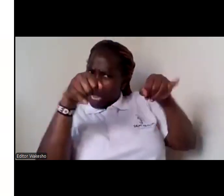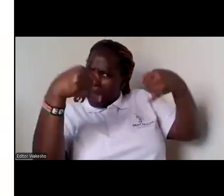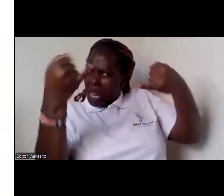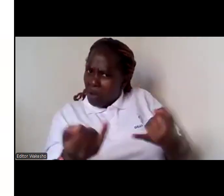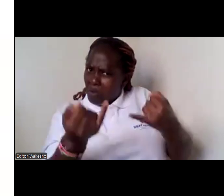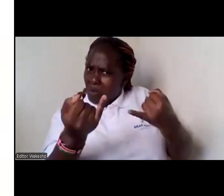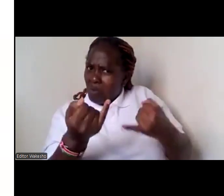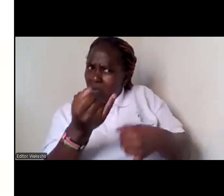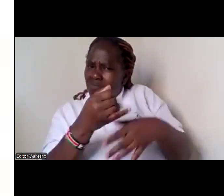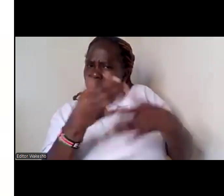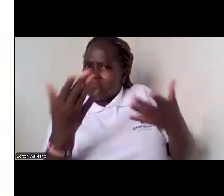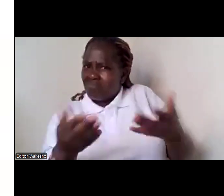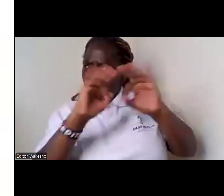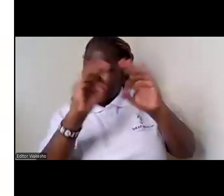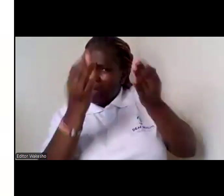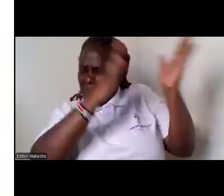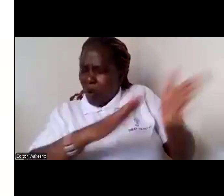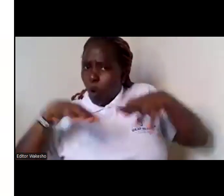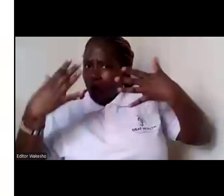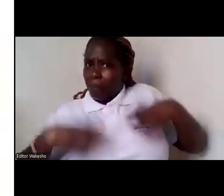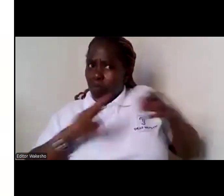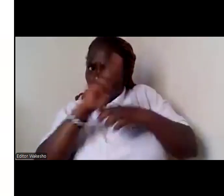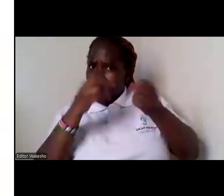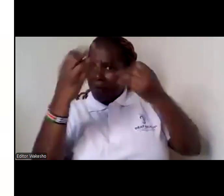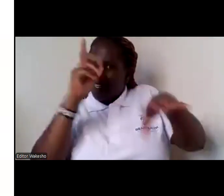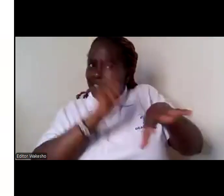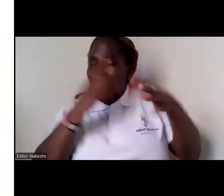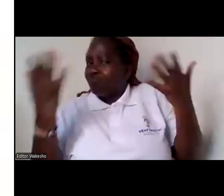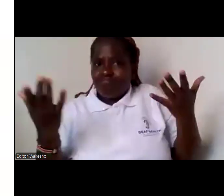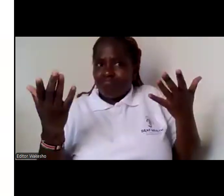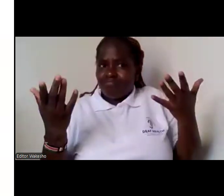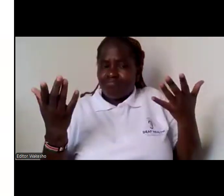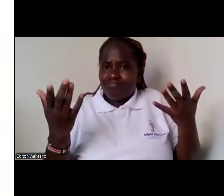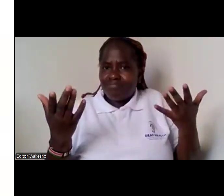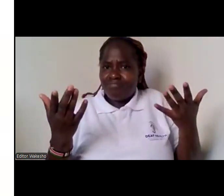contraceptive, or it has been in use for quite some times? And what are the